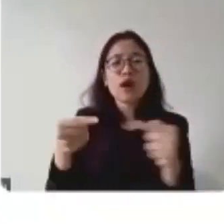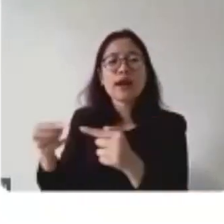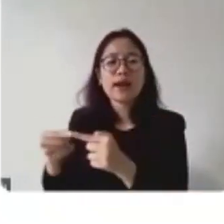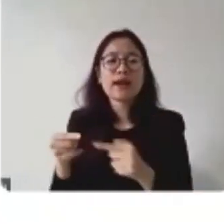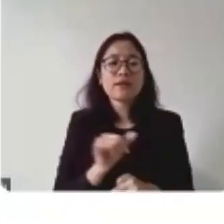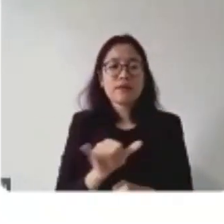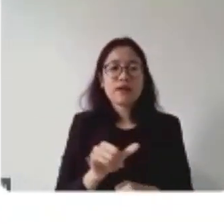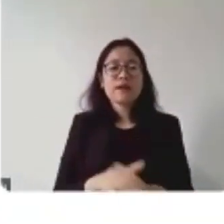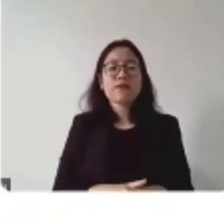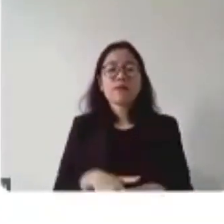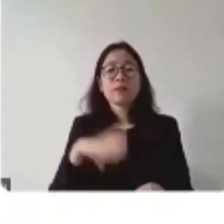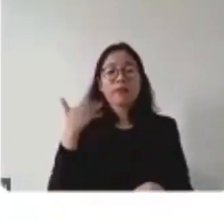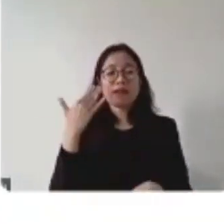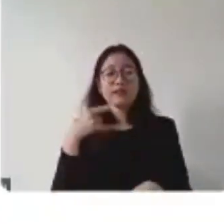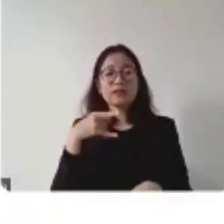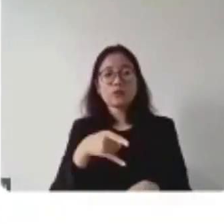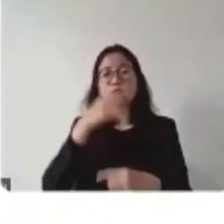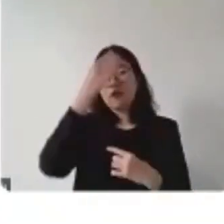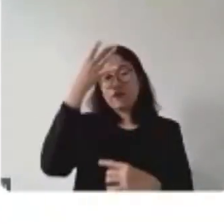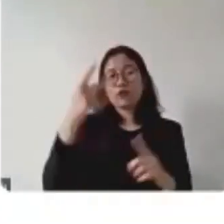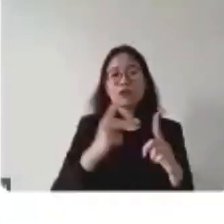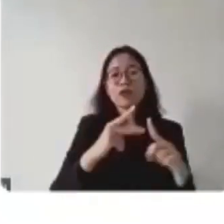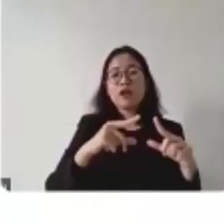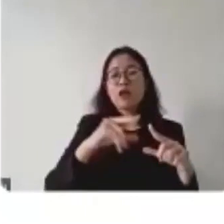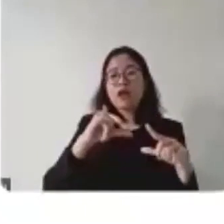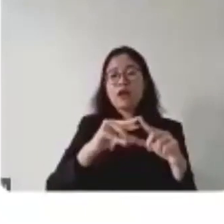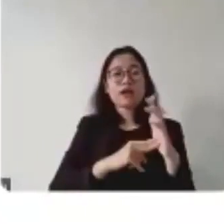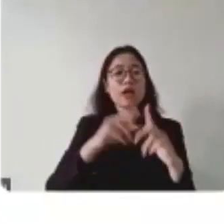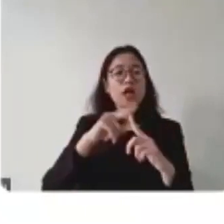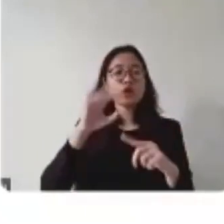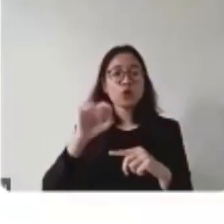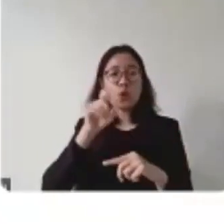Global warming leads to and the same